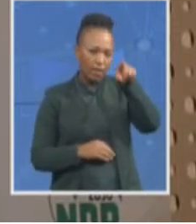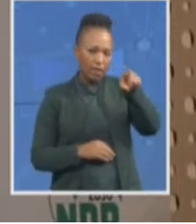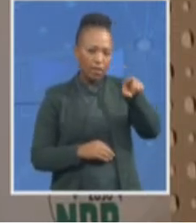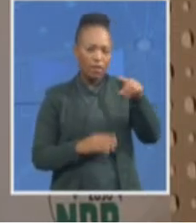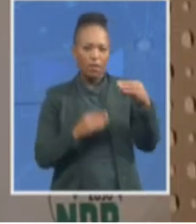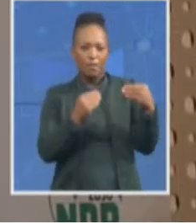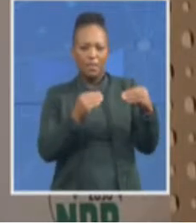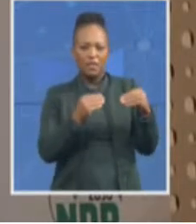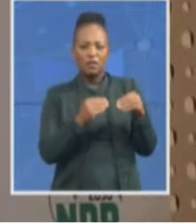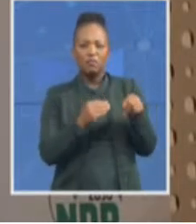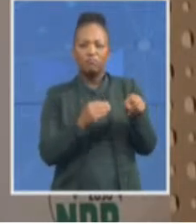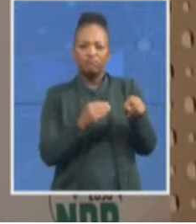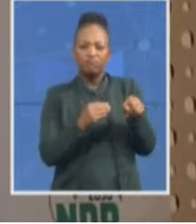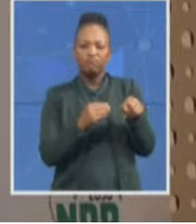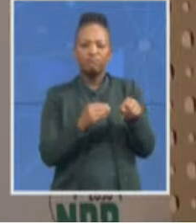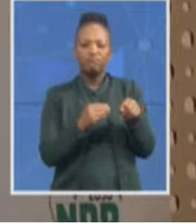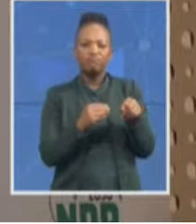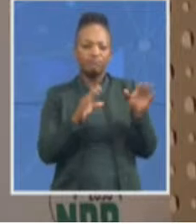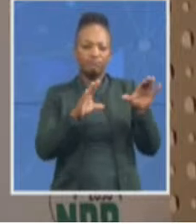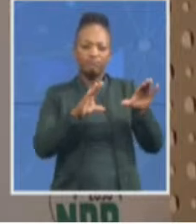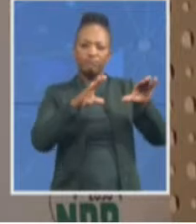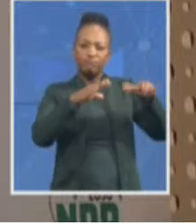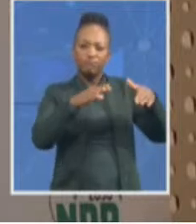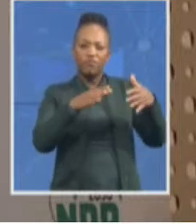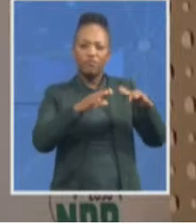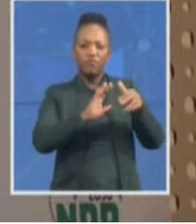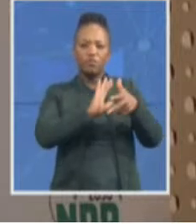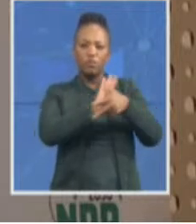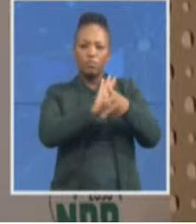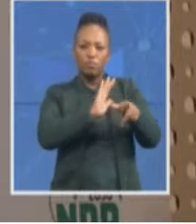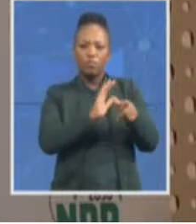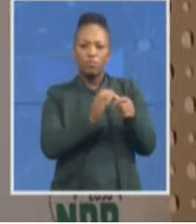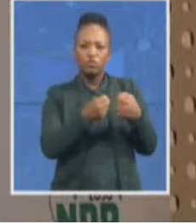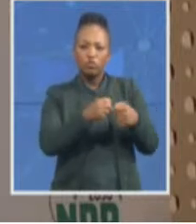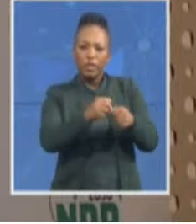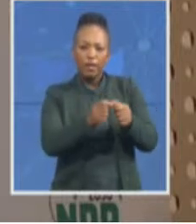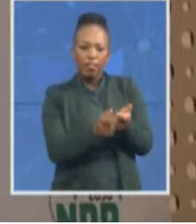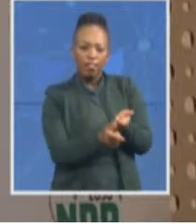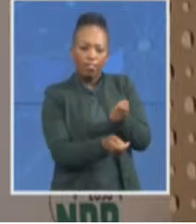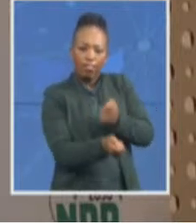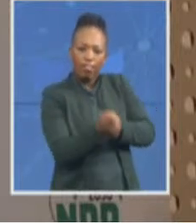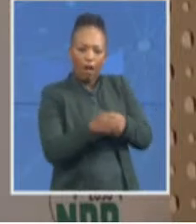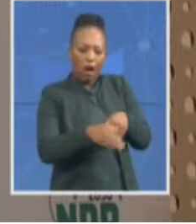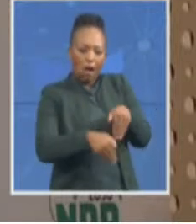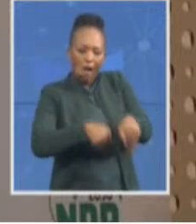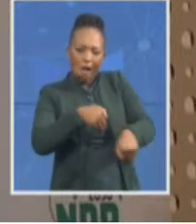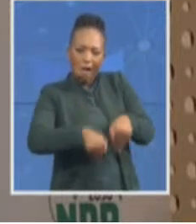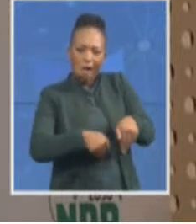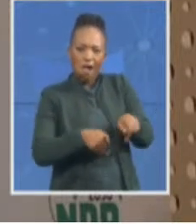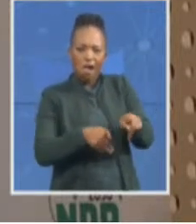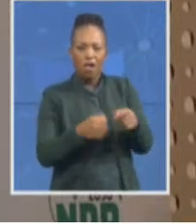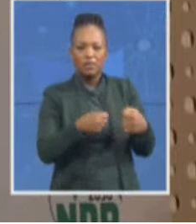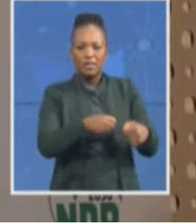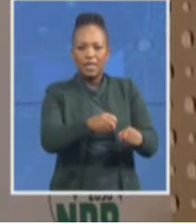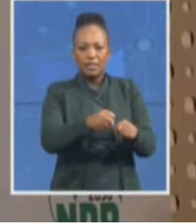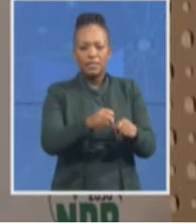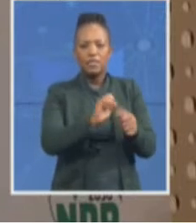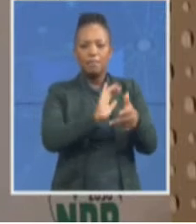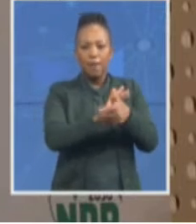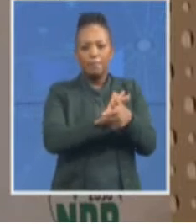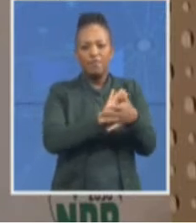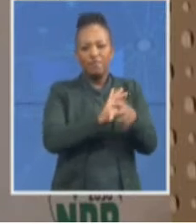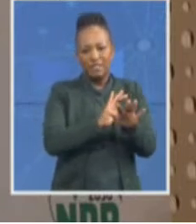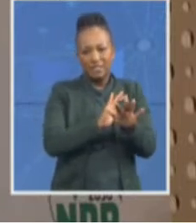approved the exploration strategy for the mining industry of South Africa. The strategy will, amongst others, provide immediate intervention